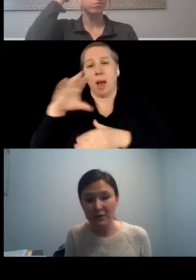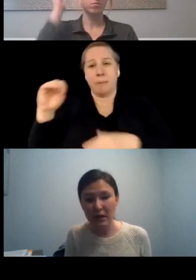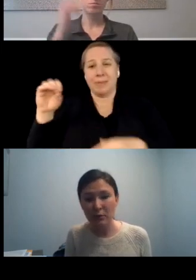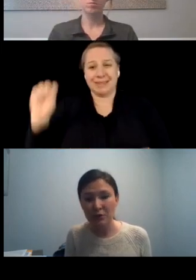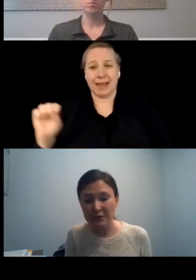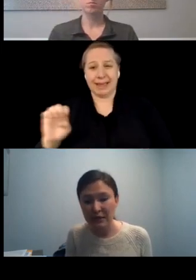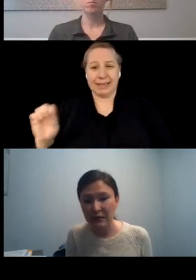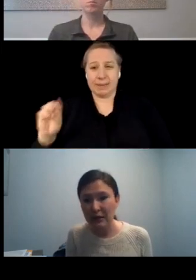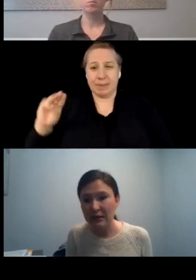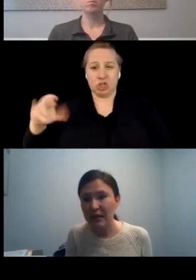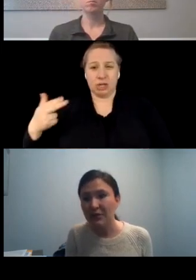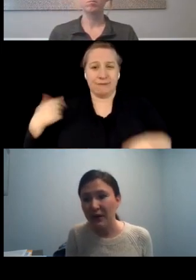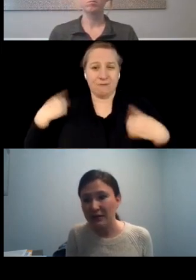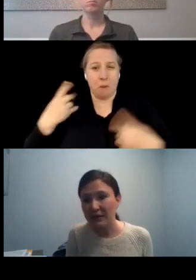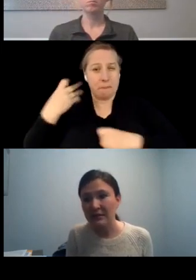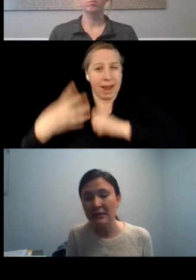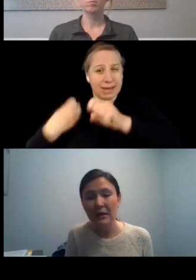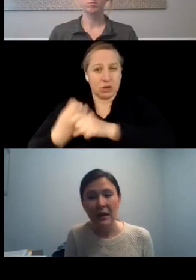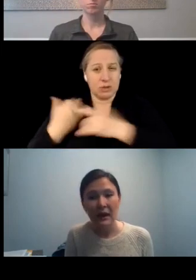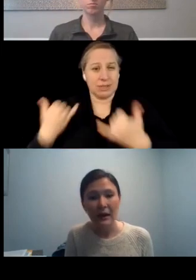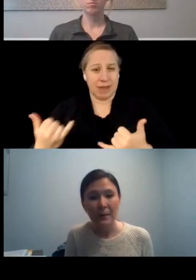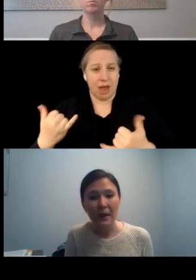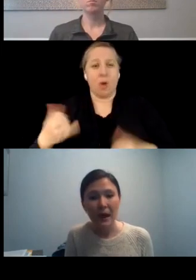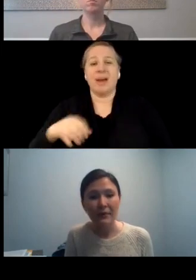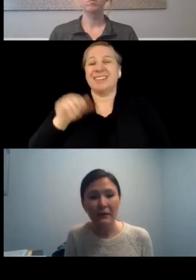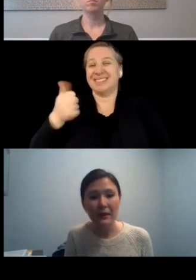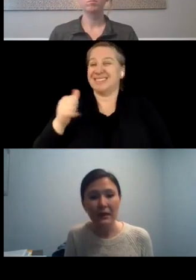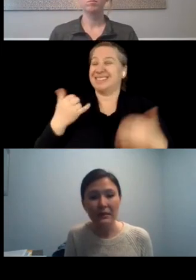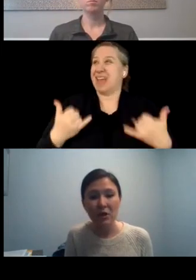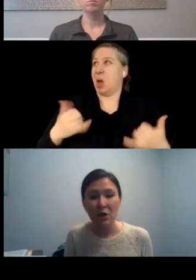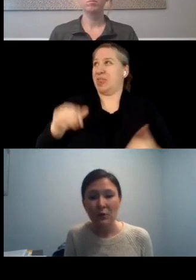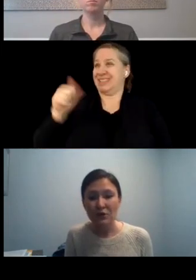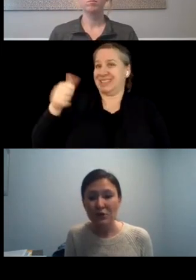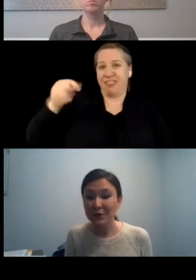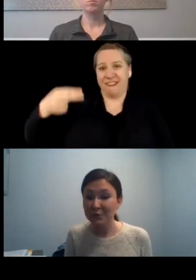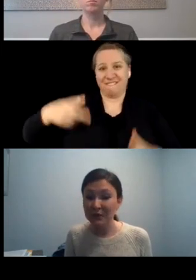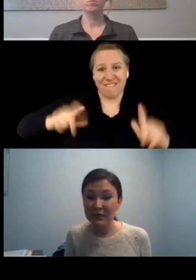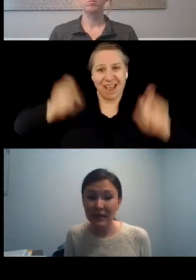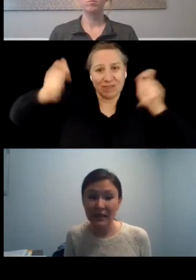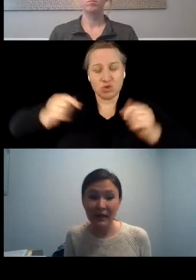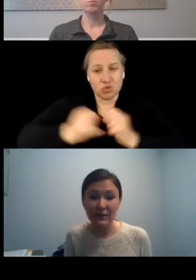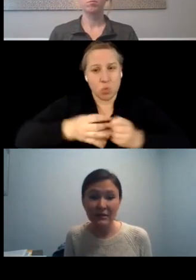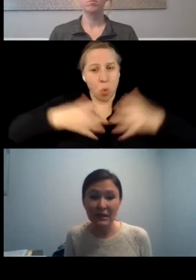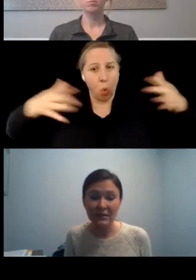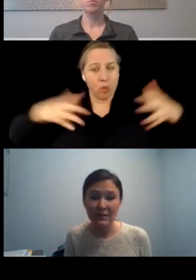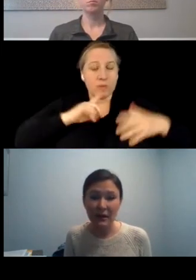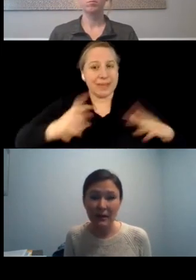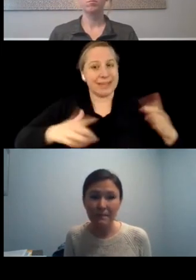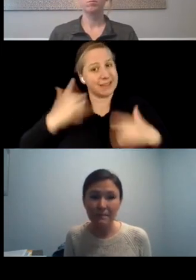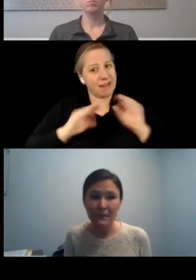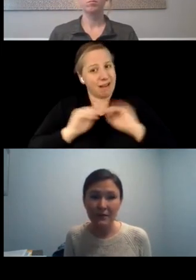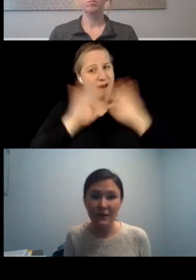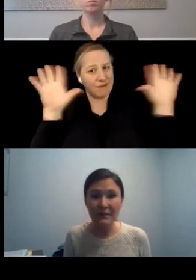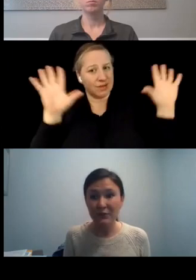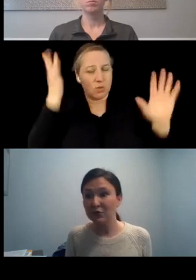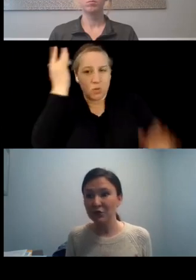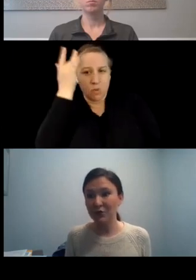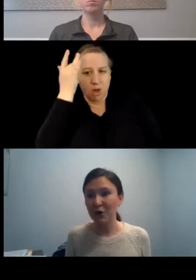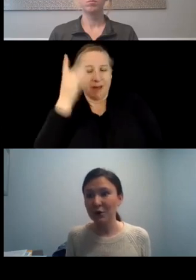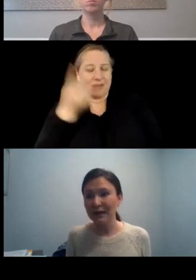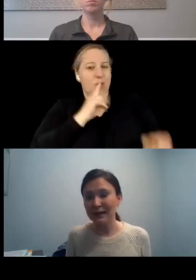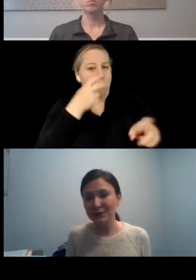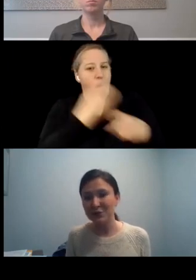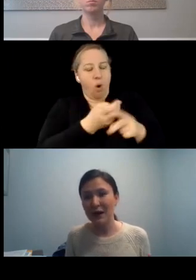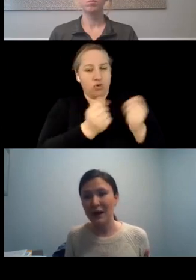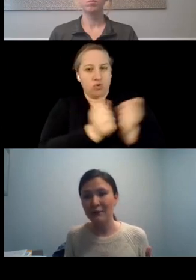multiple years now, most recently the 10th fastest on their list, which is really exciting. Obviously, it's very difficult